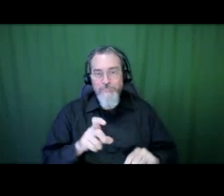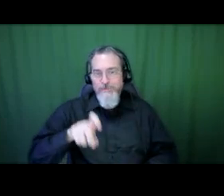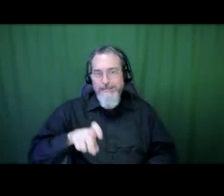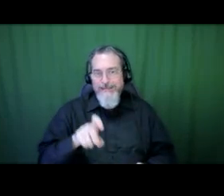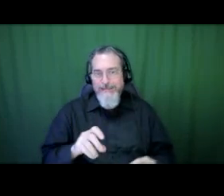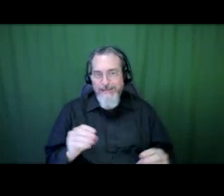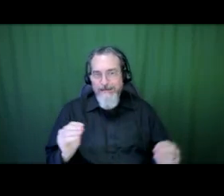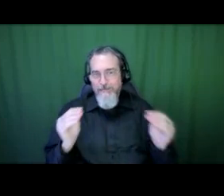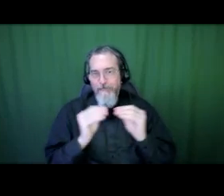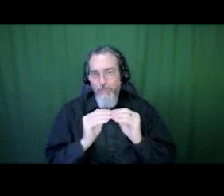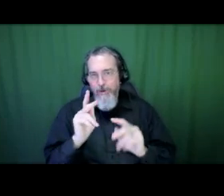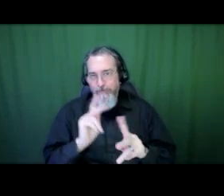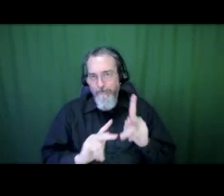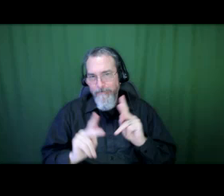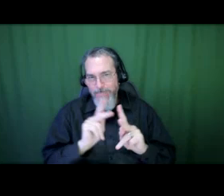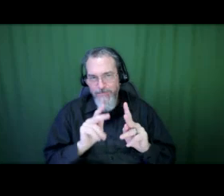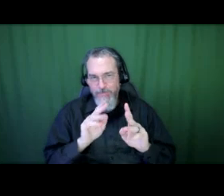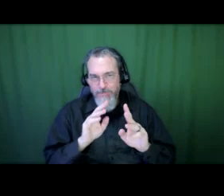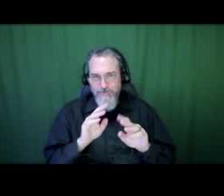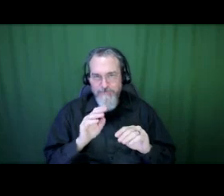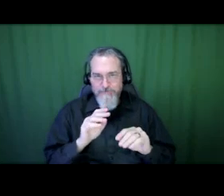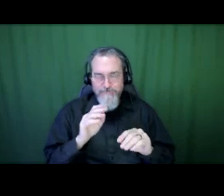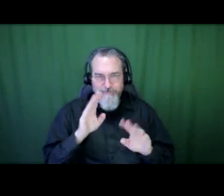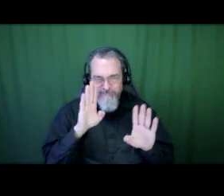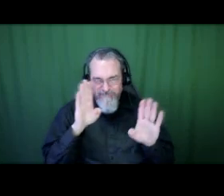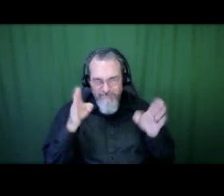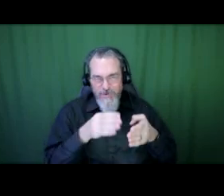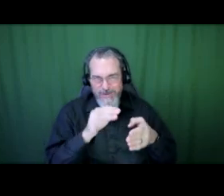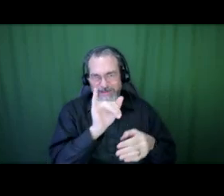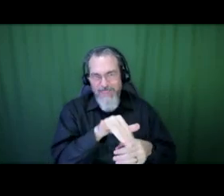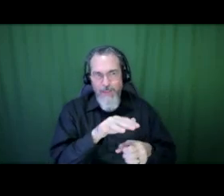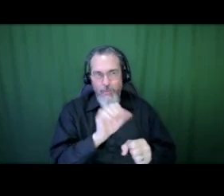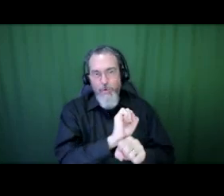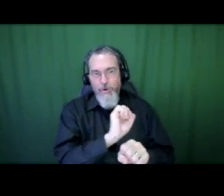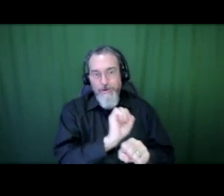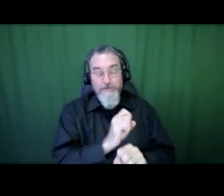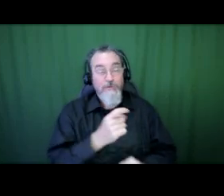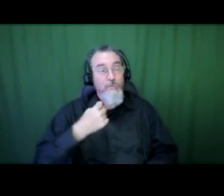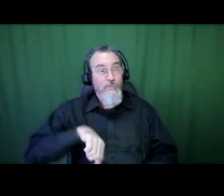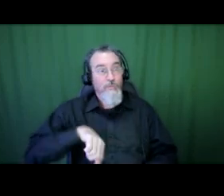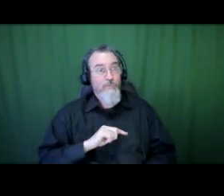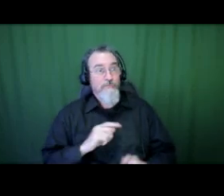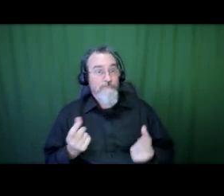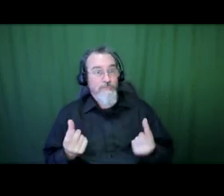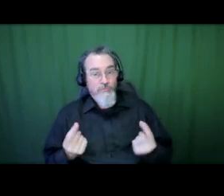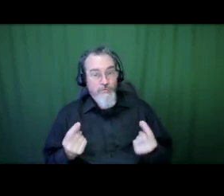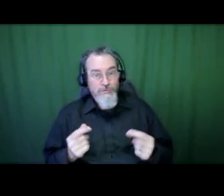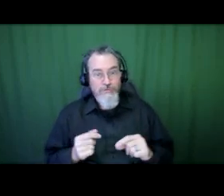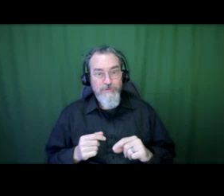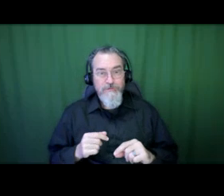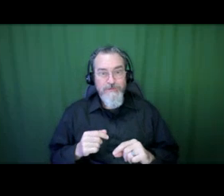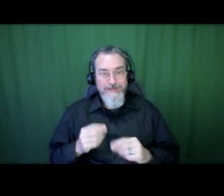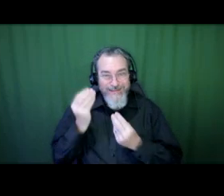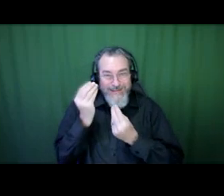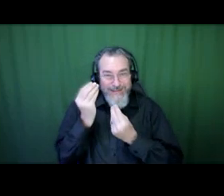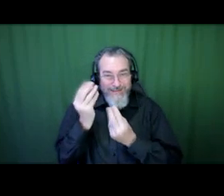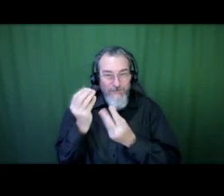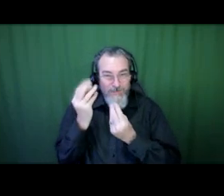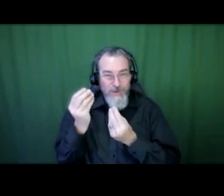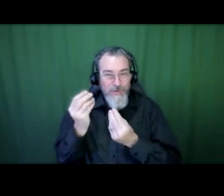occupations is becoming greater. And so what we did is we took the information gathered through that